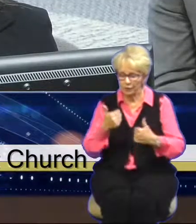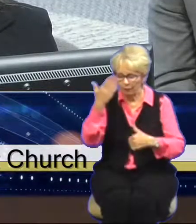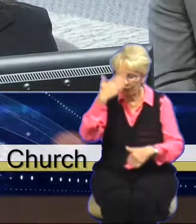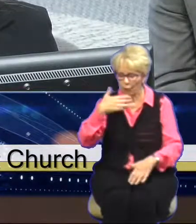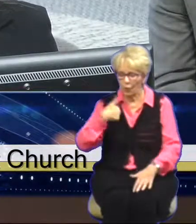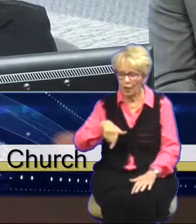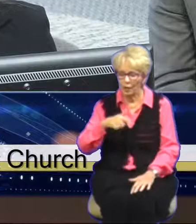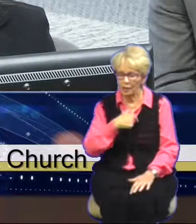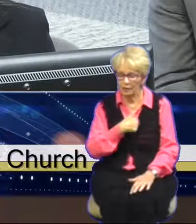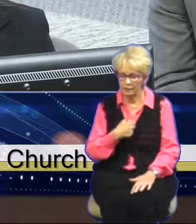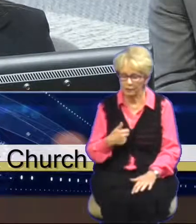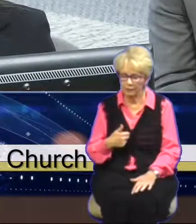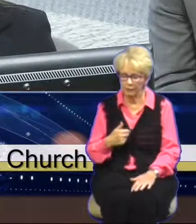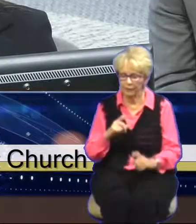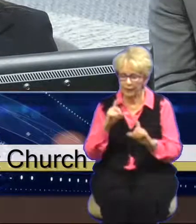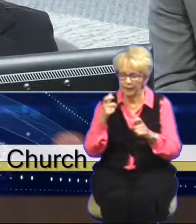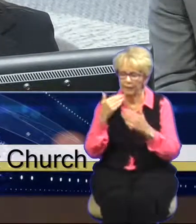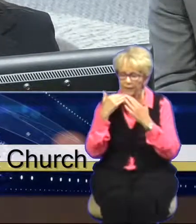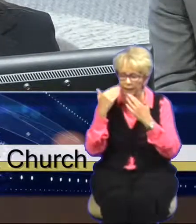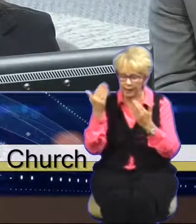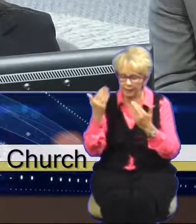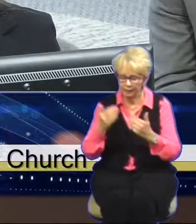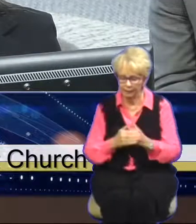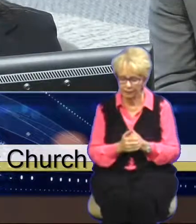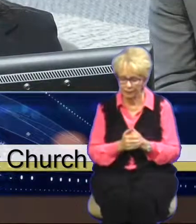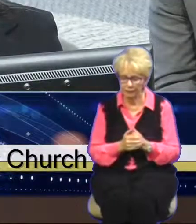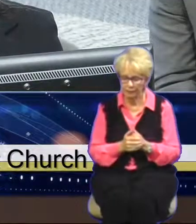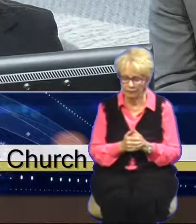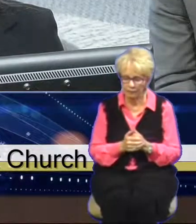us, we give thanks.